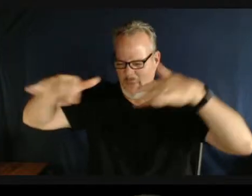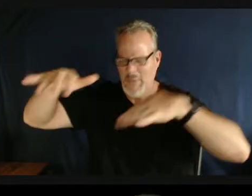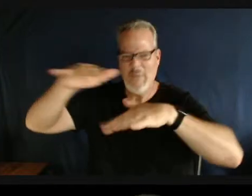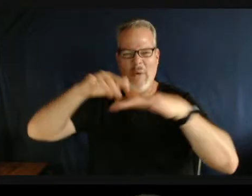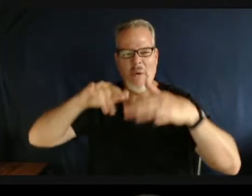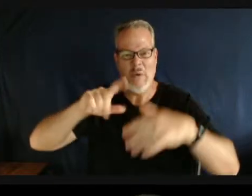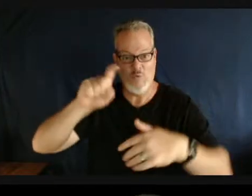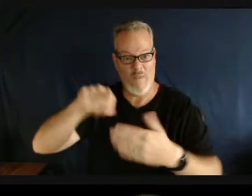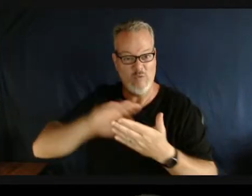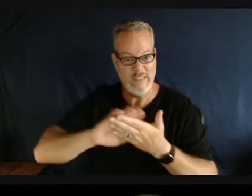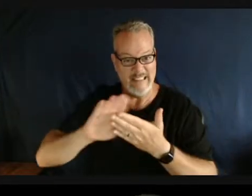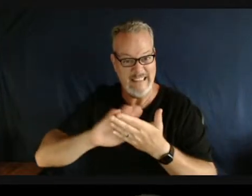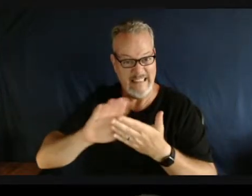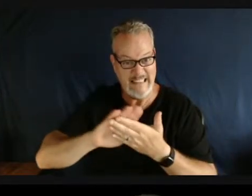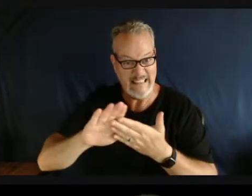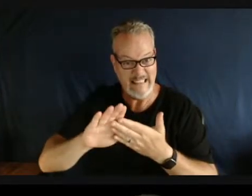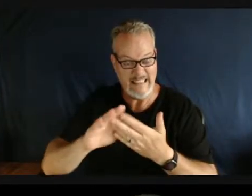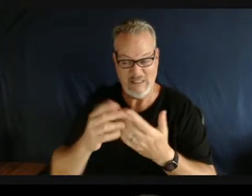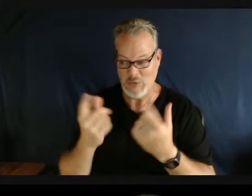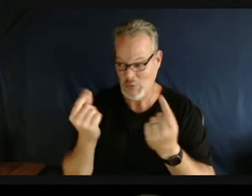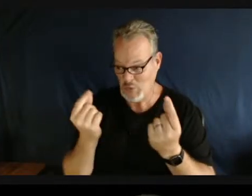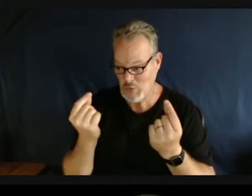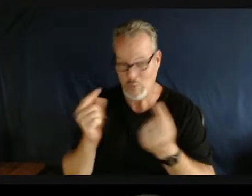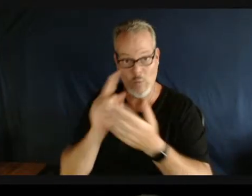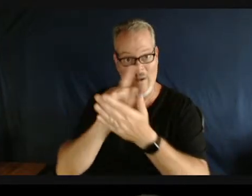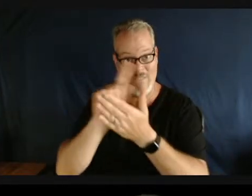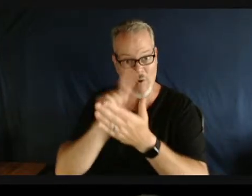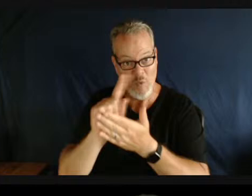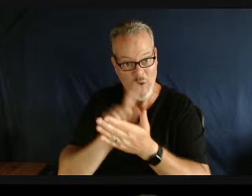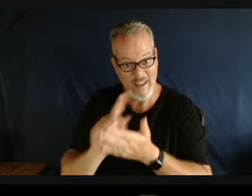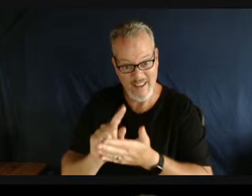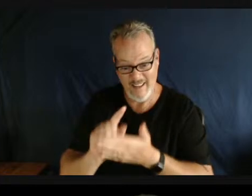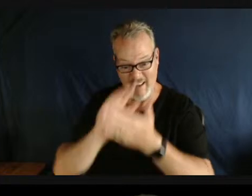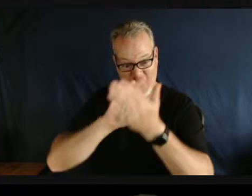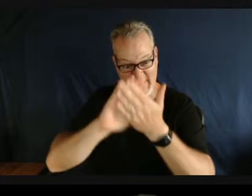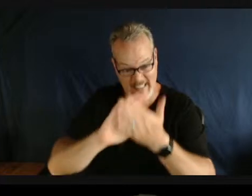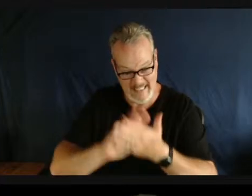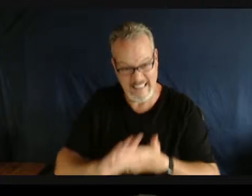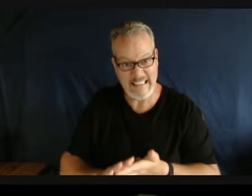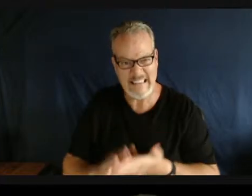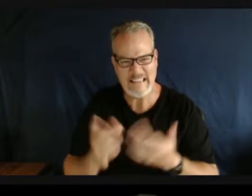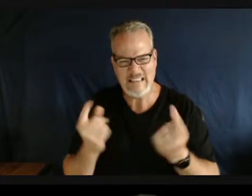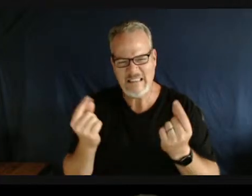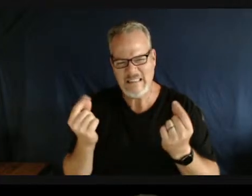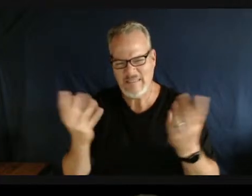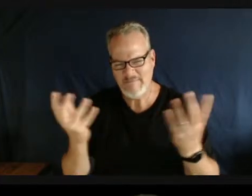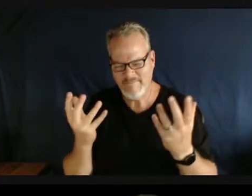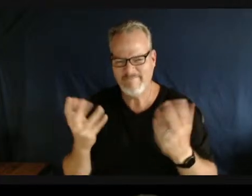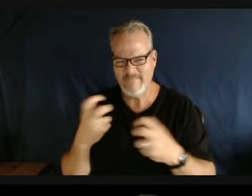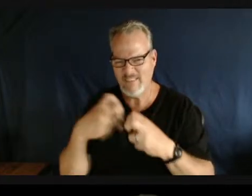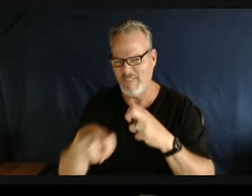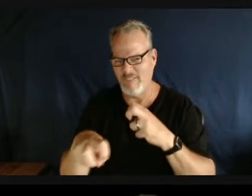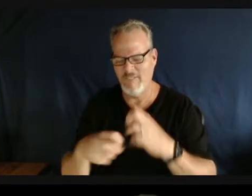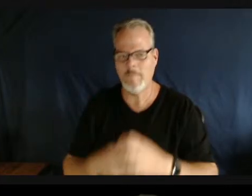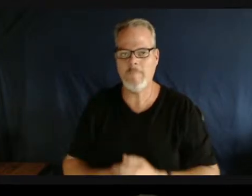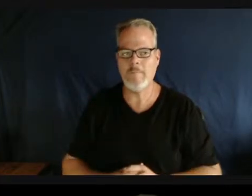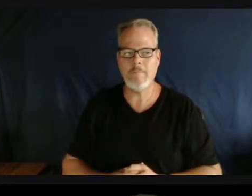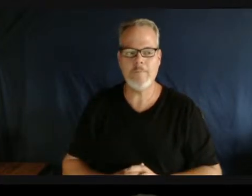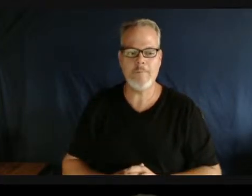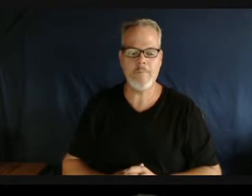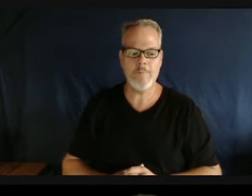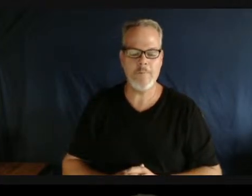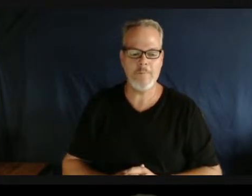right? Or you're doing it every single week here with every episode. Tricky either way. All right,